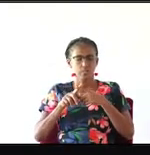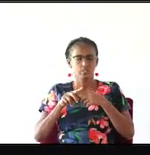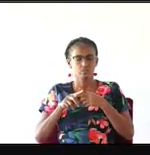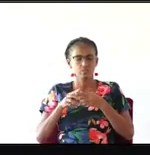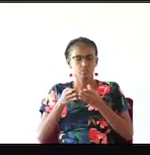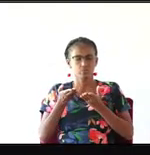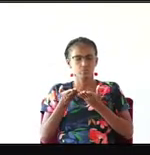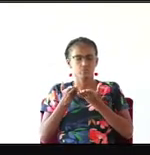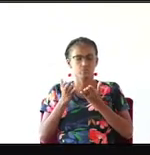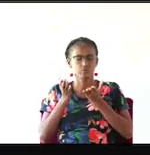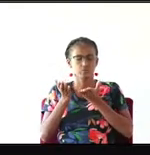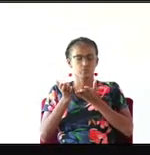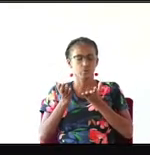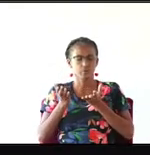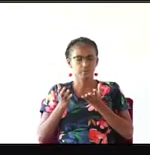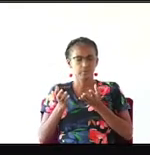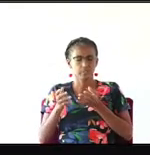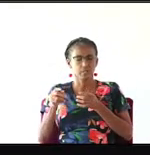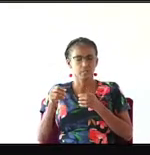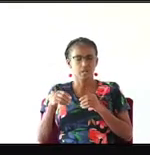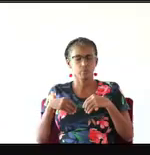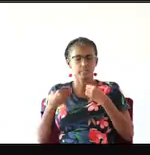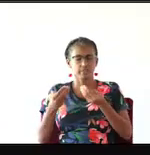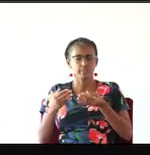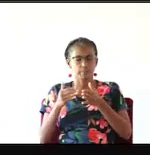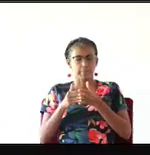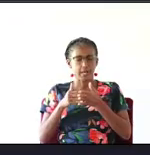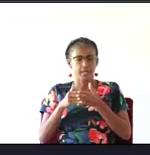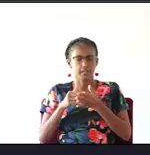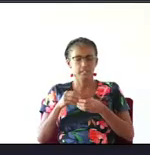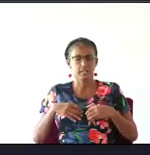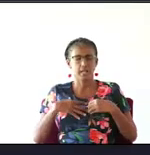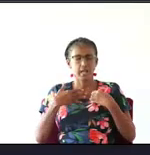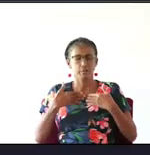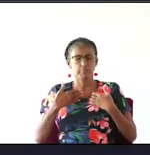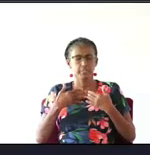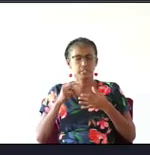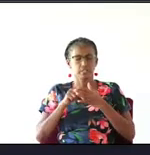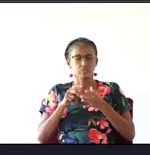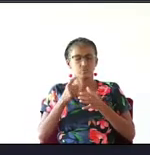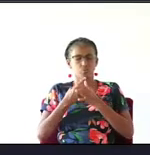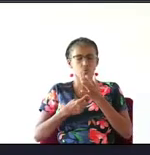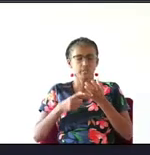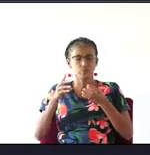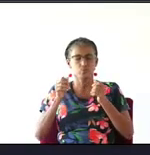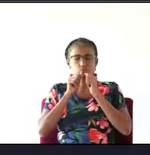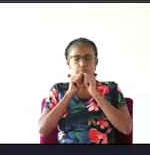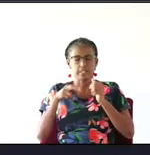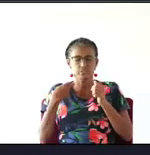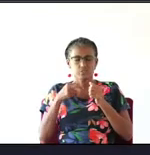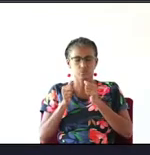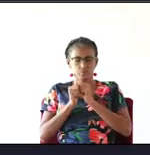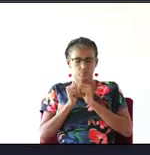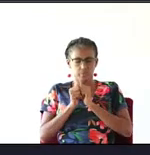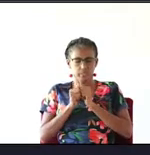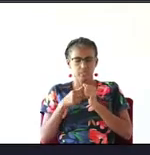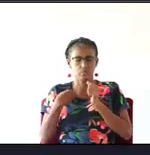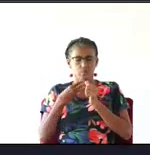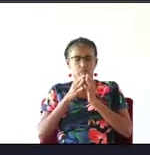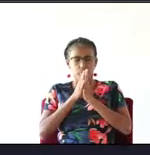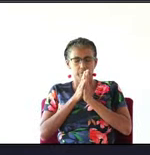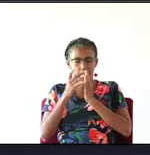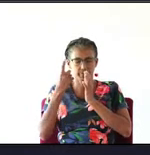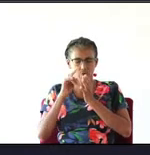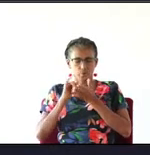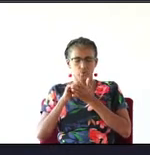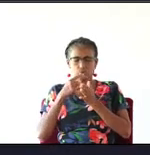back abundantly and cheerfully out of what you have blessed us with. We pray for those who have